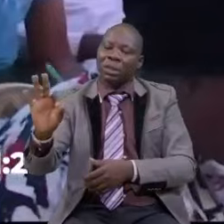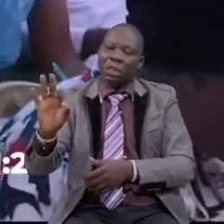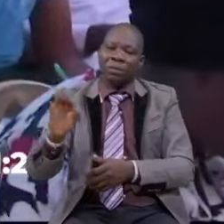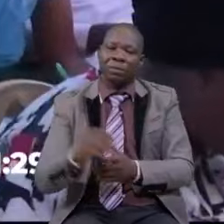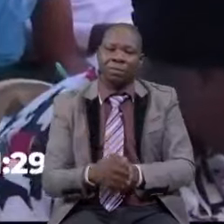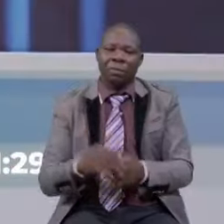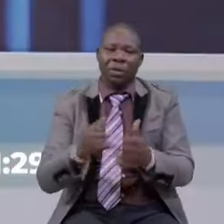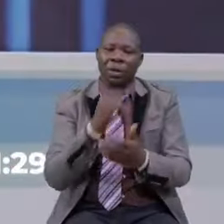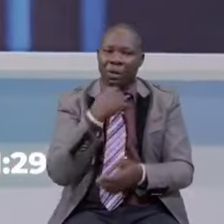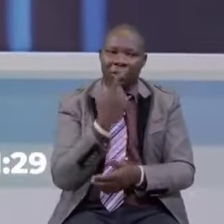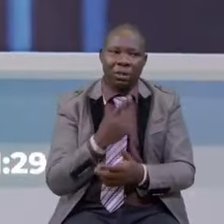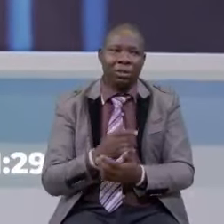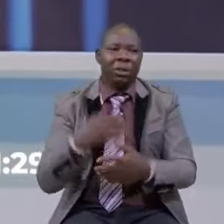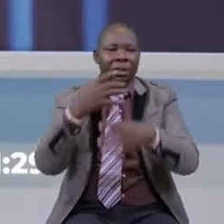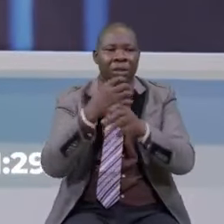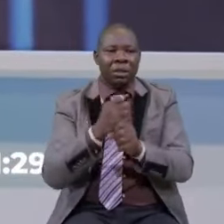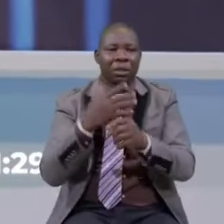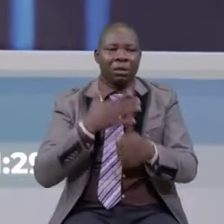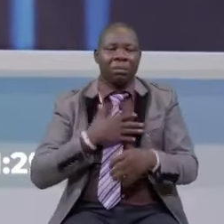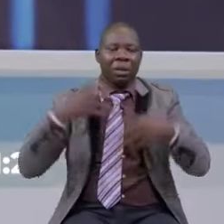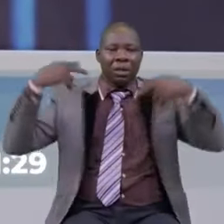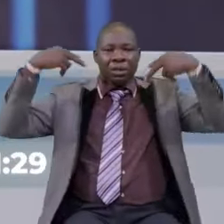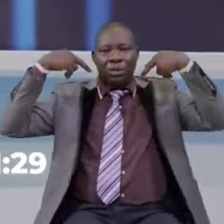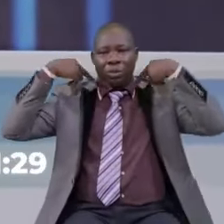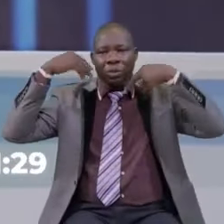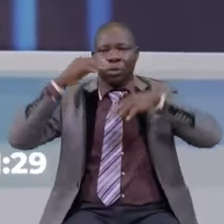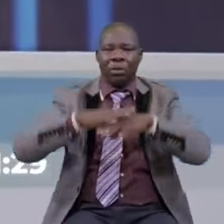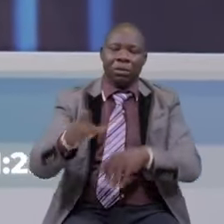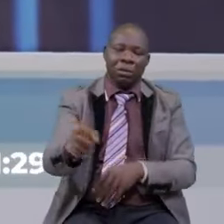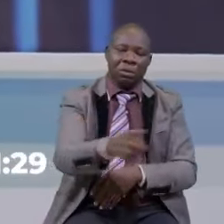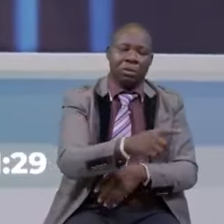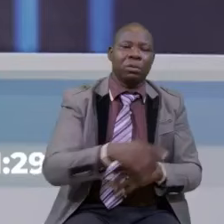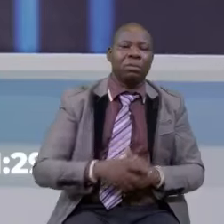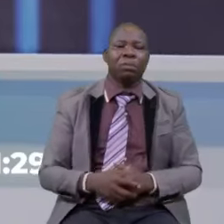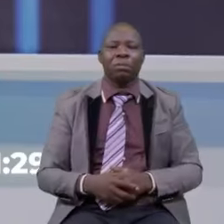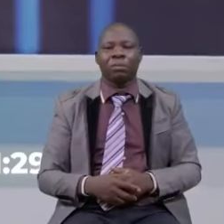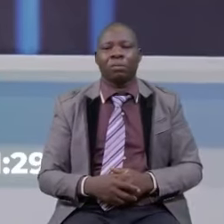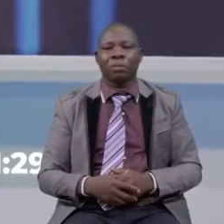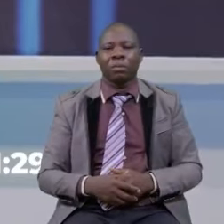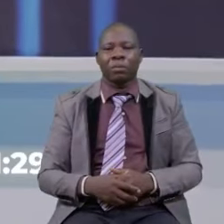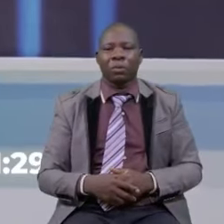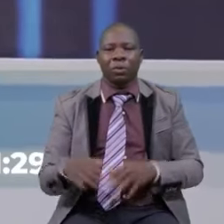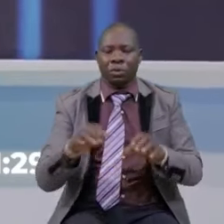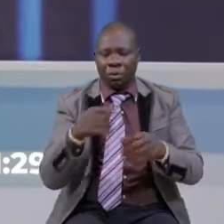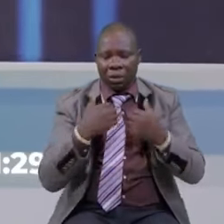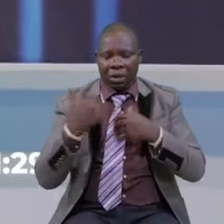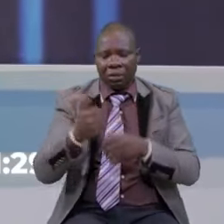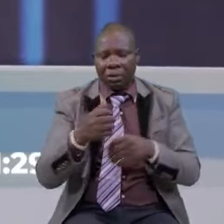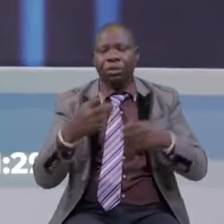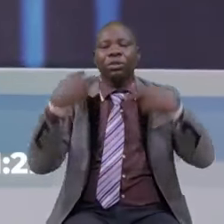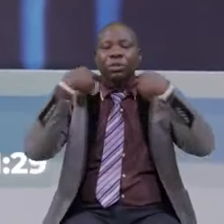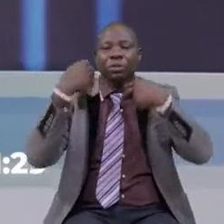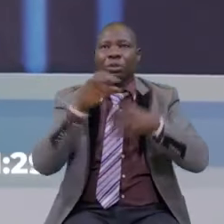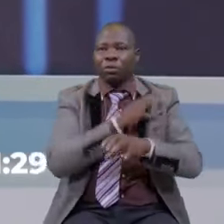29. It says, take my yoke upon you. Do you have any yoke of Christ on